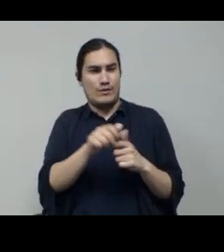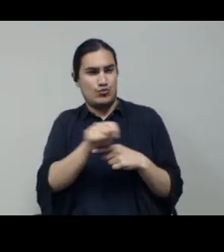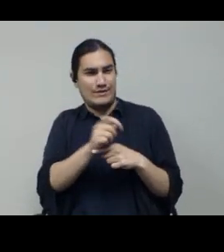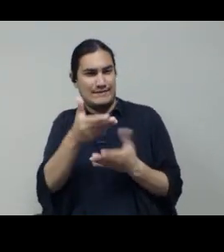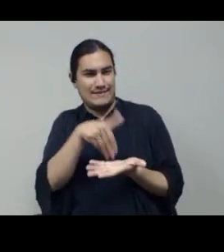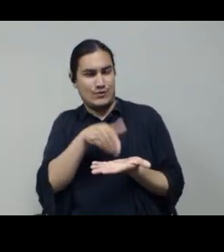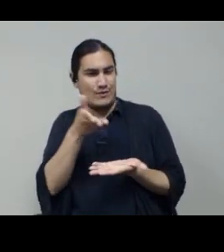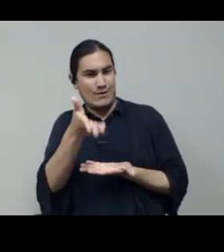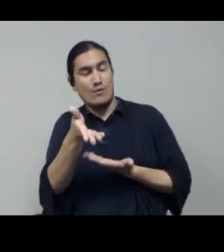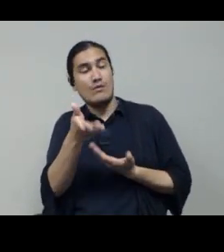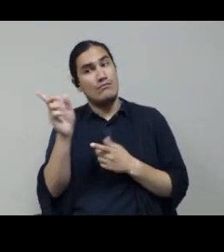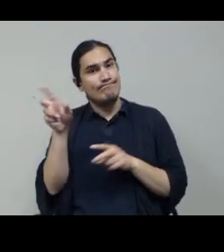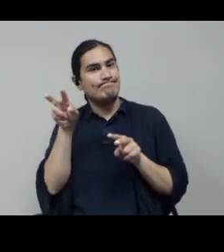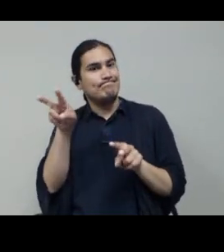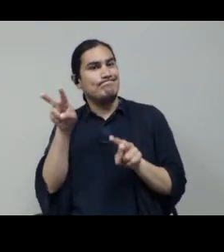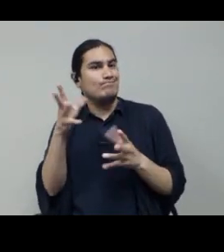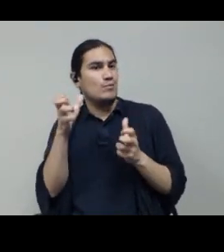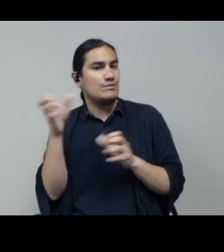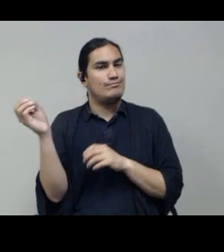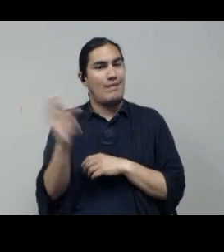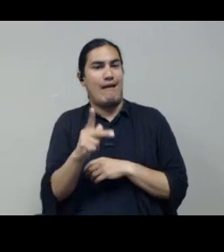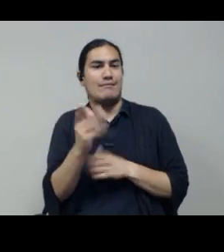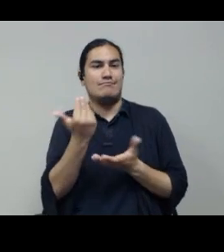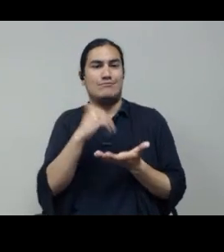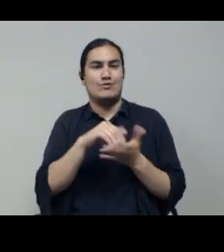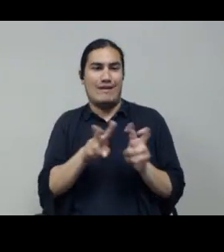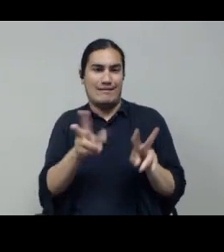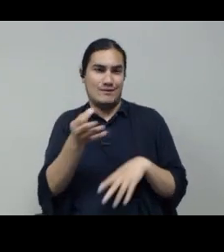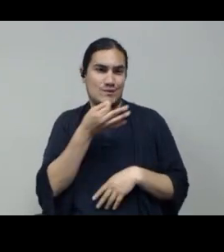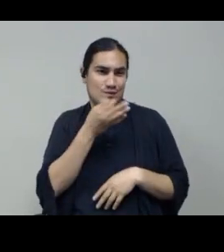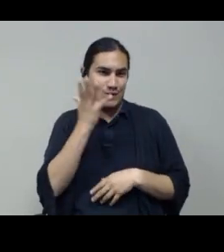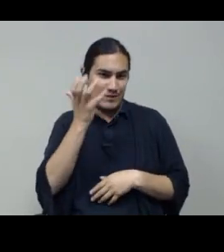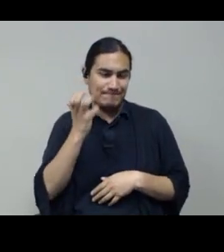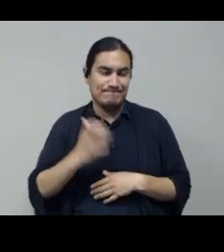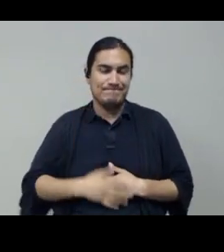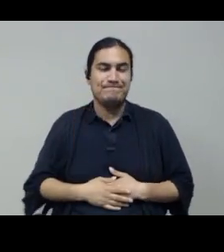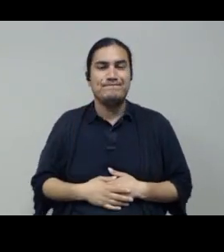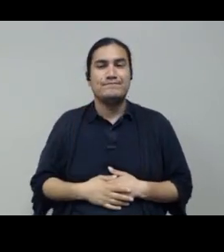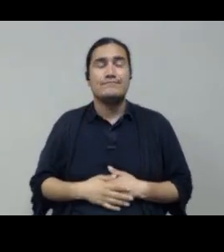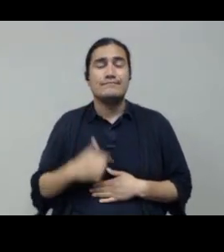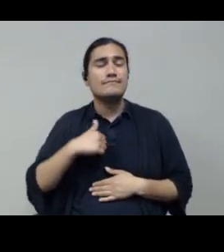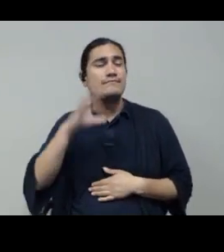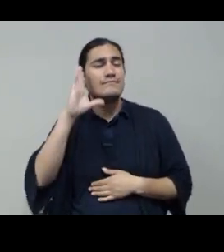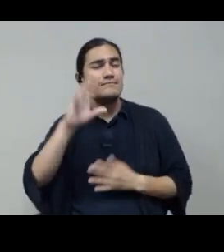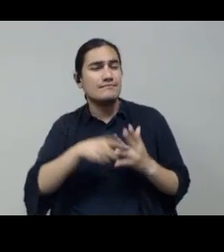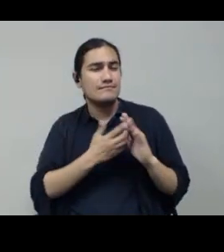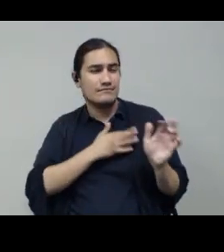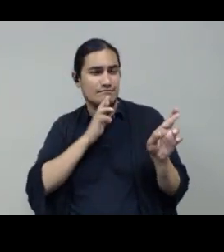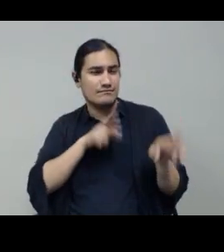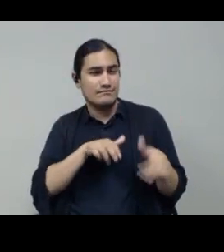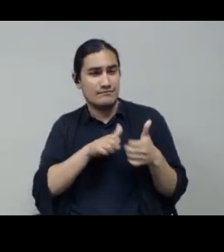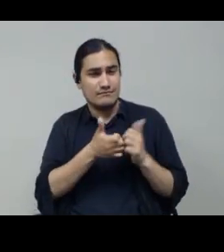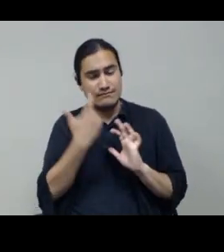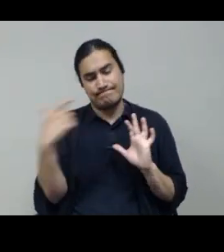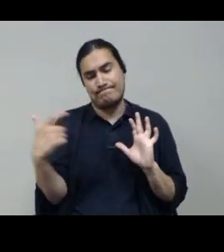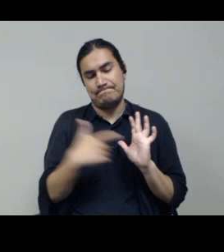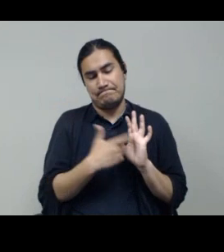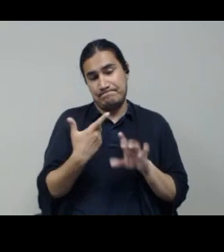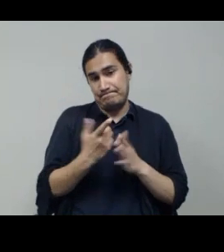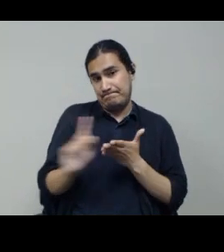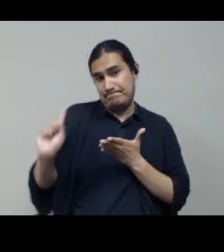looks forward to returning to the Central Valley soon. I will start my report today by noting that last week